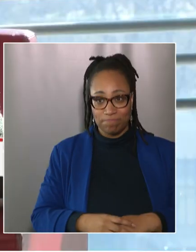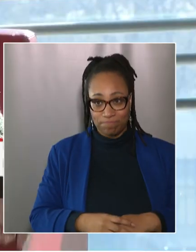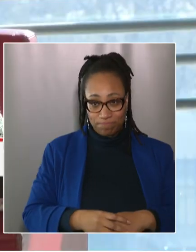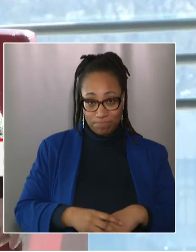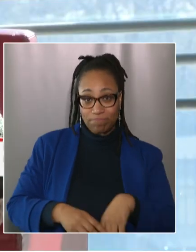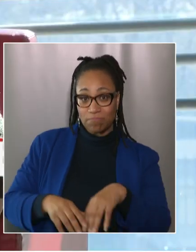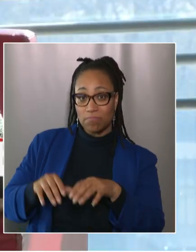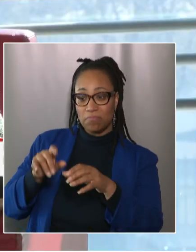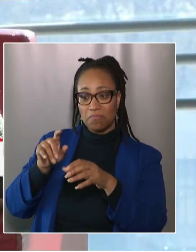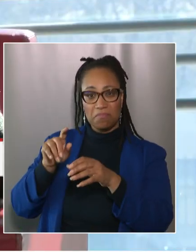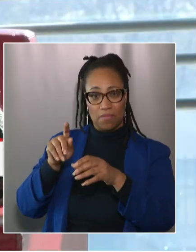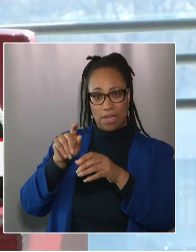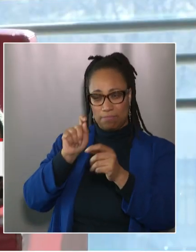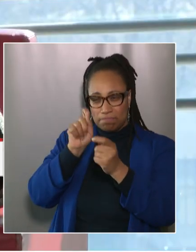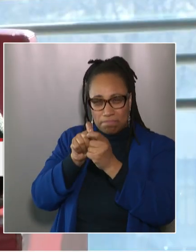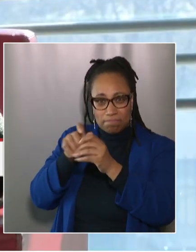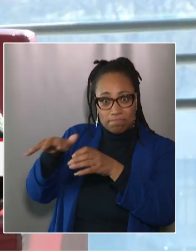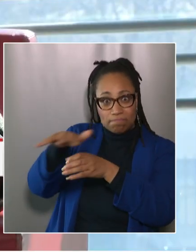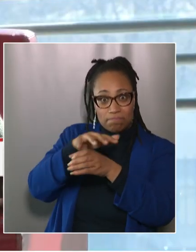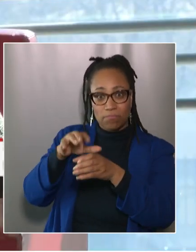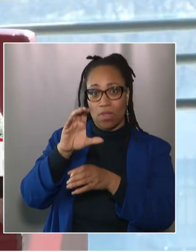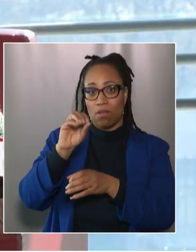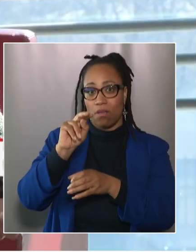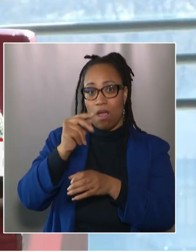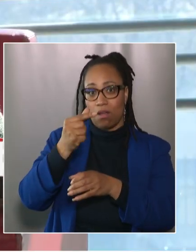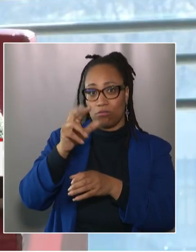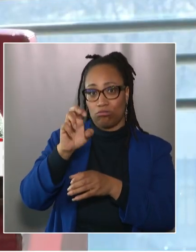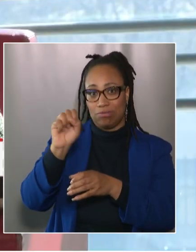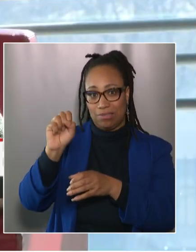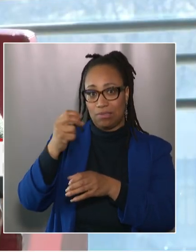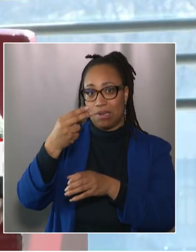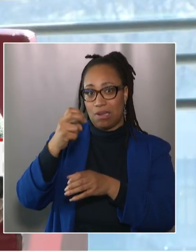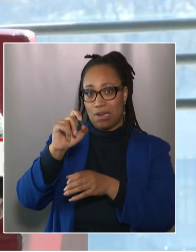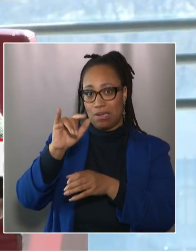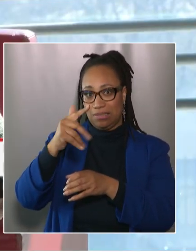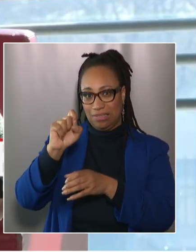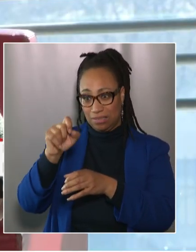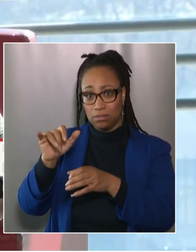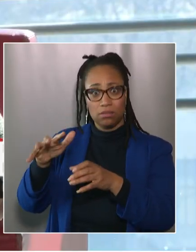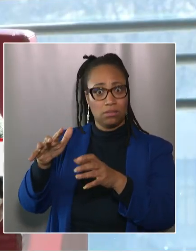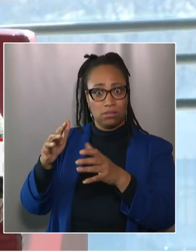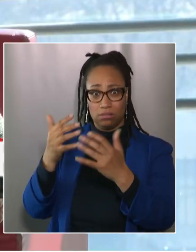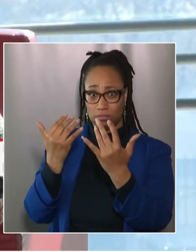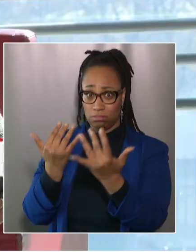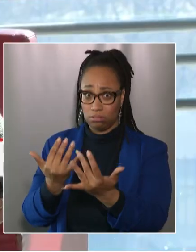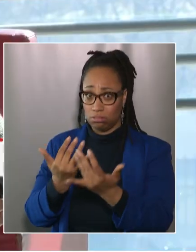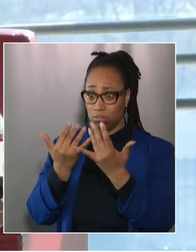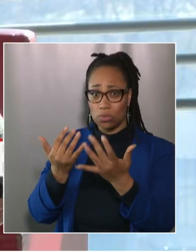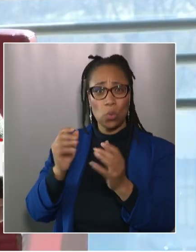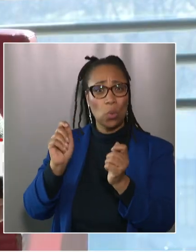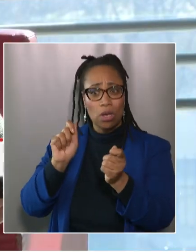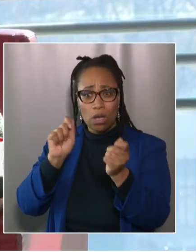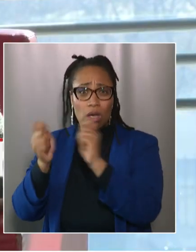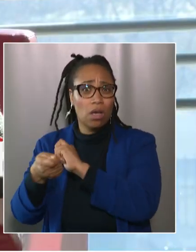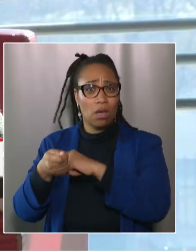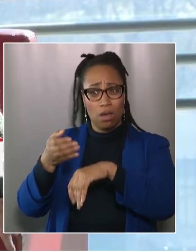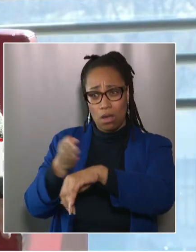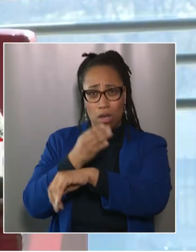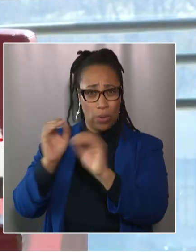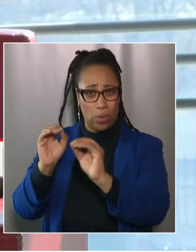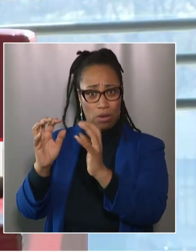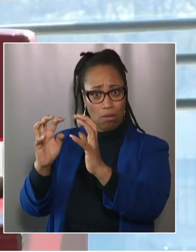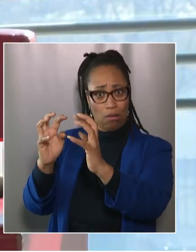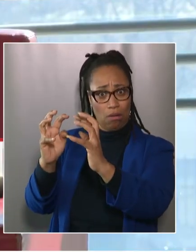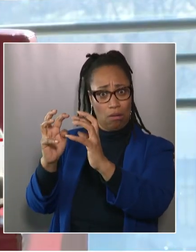big employer. And it wasn't for lack of trying that others hadn't delivered it, but we